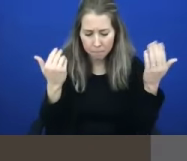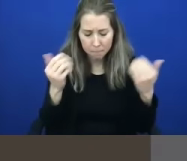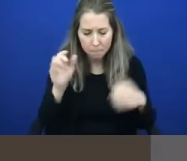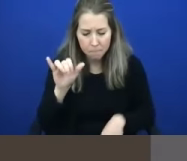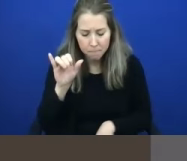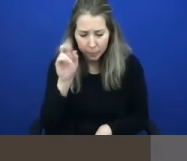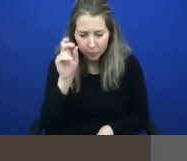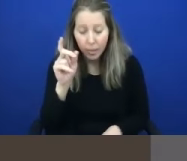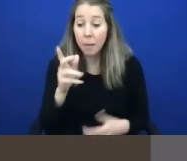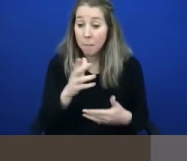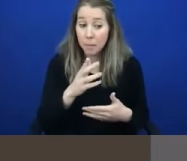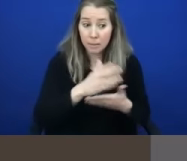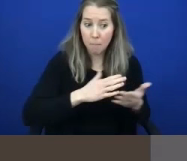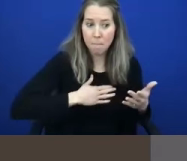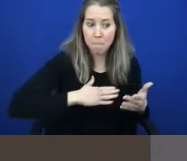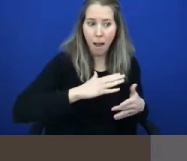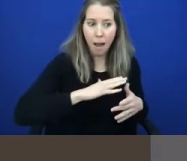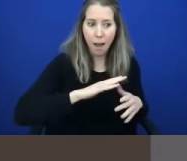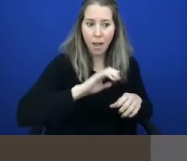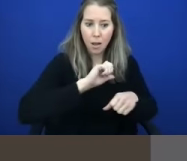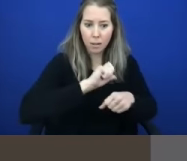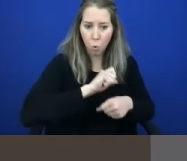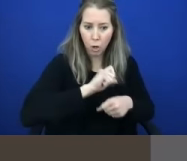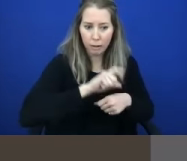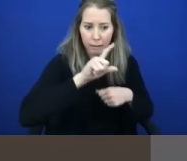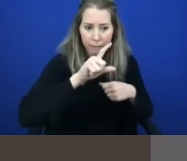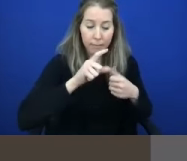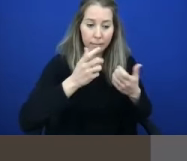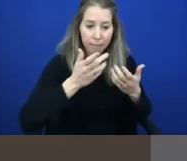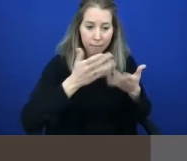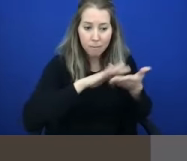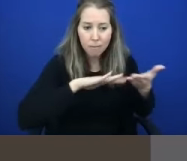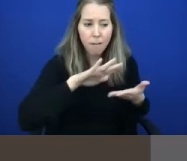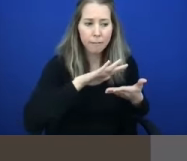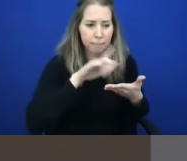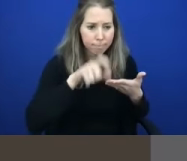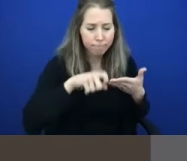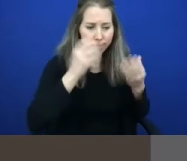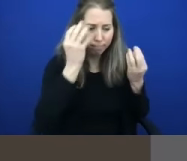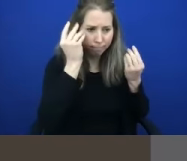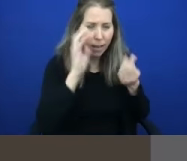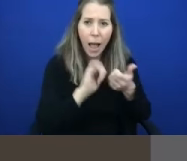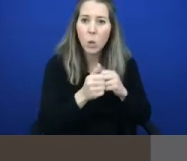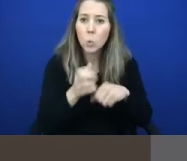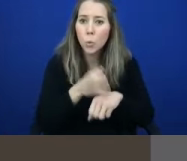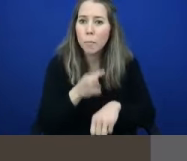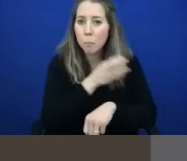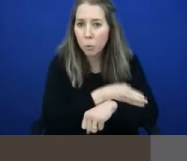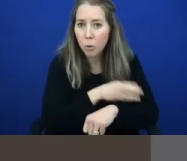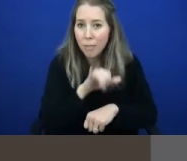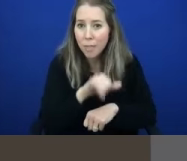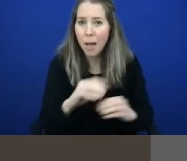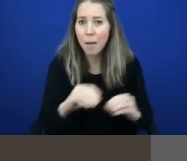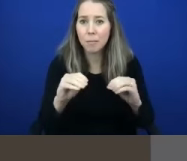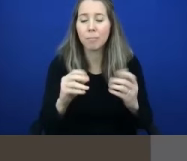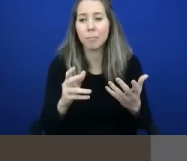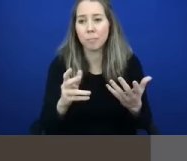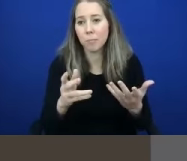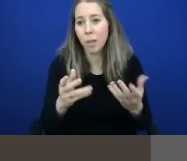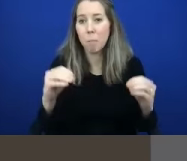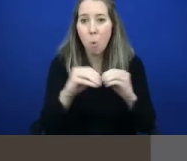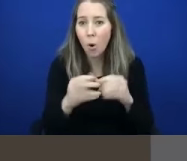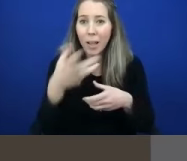to some of my own assignments on campus and talk about or think about ways to make those assignments